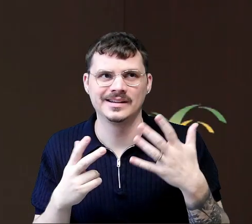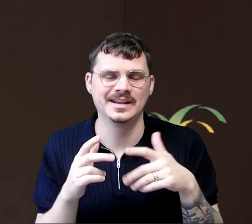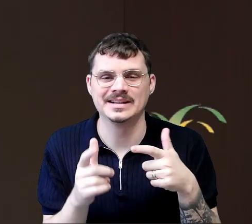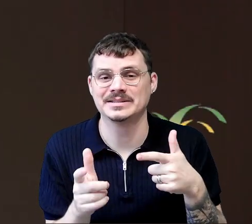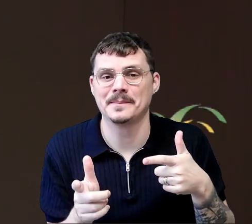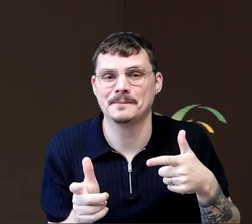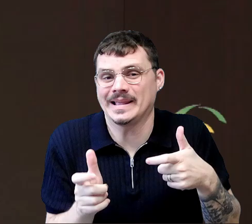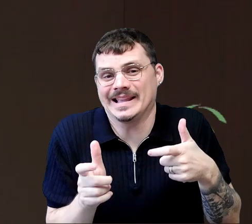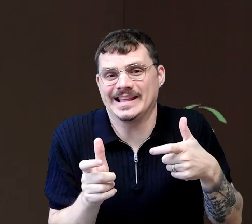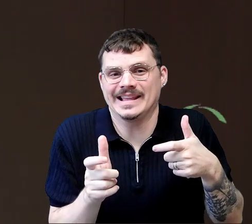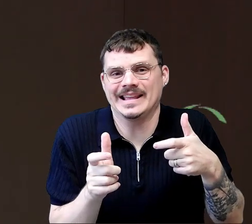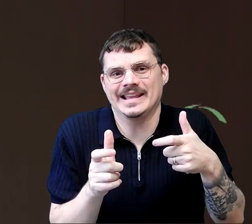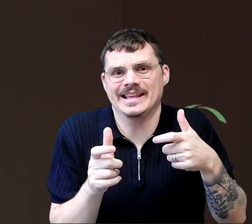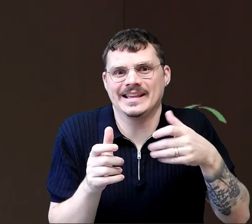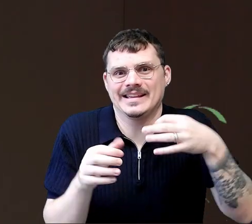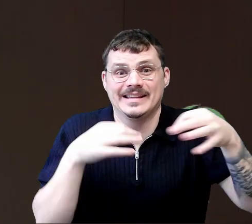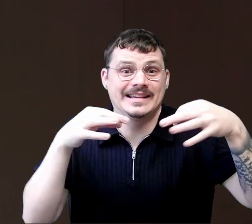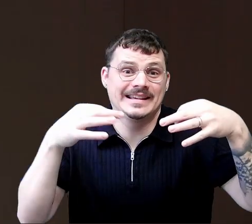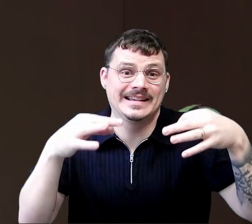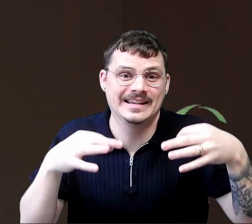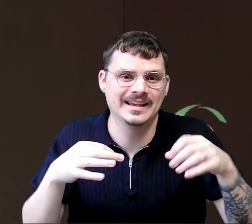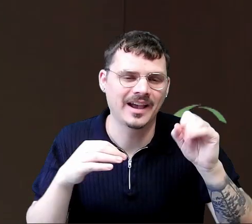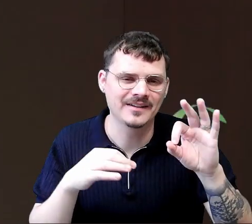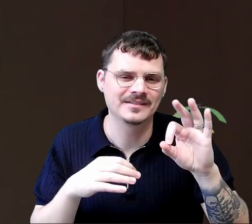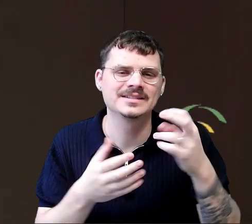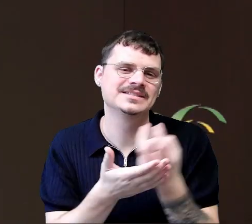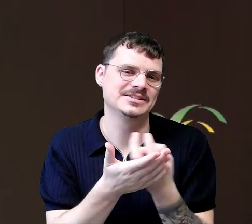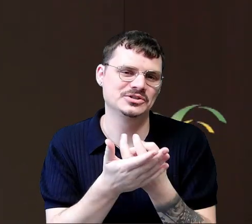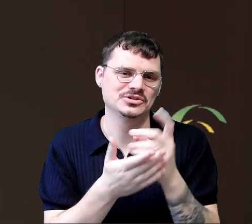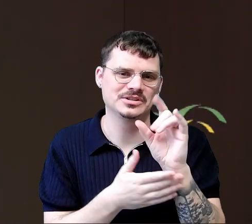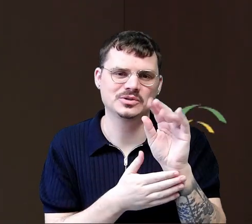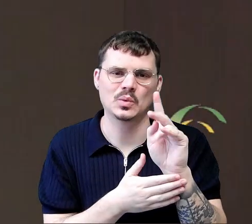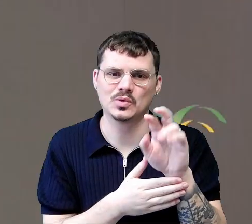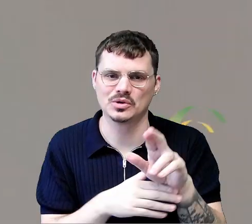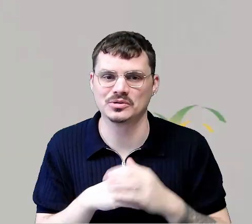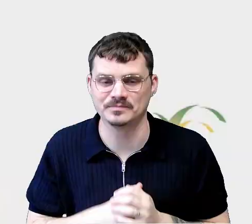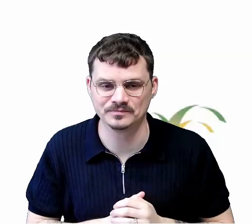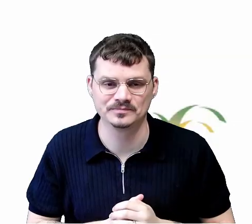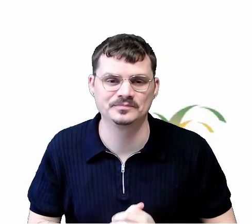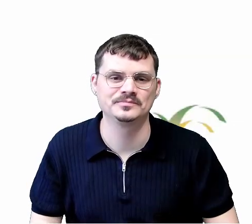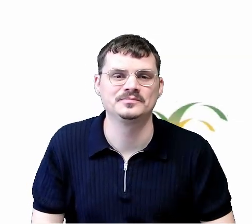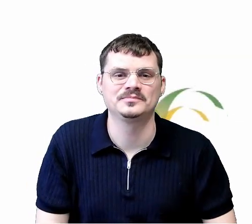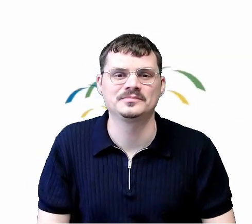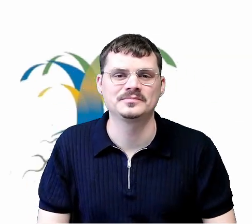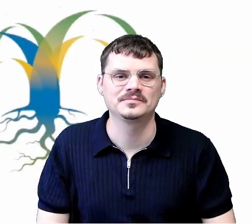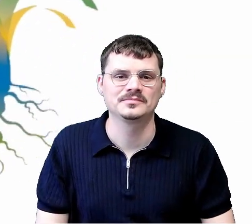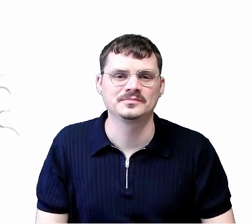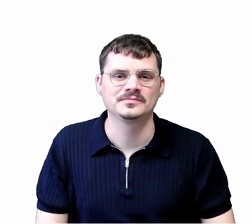speed overview of seizure disorders.